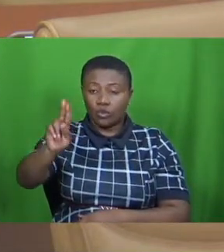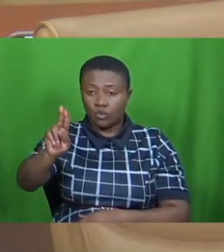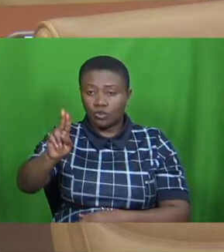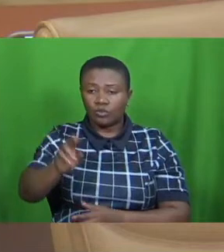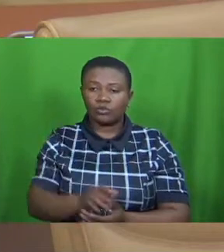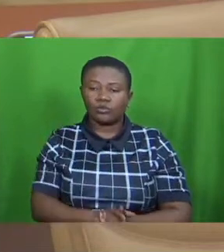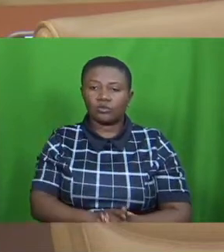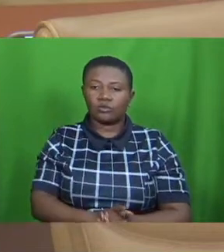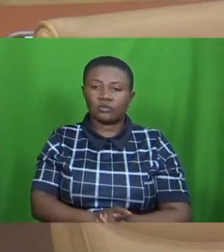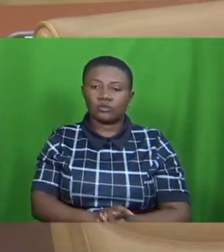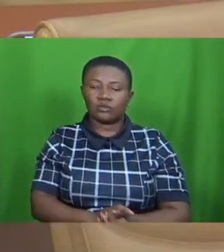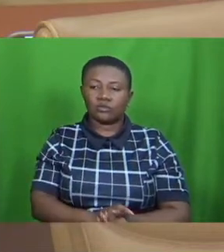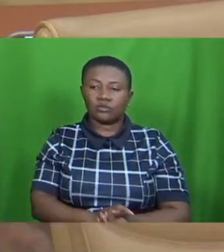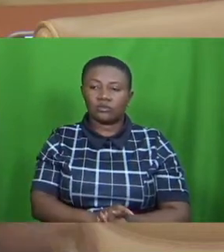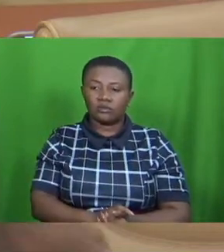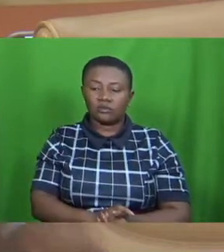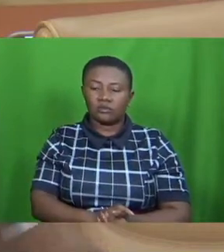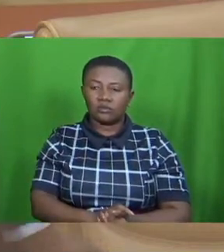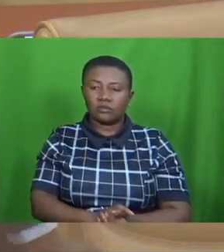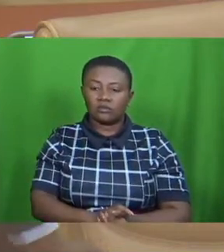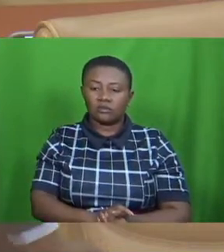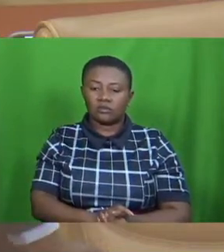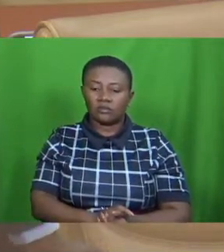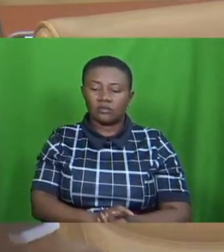on to